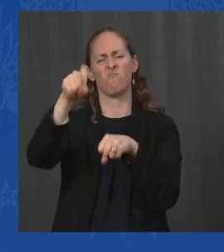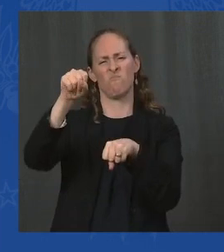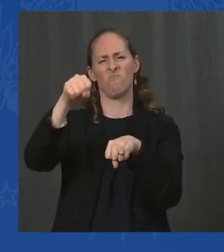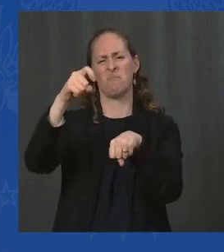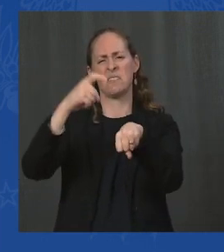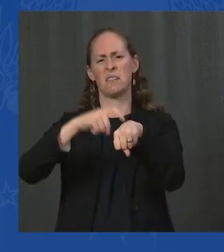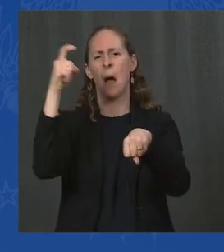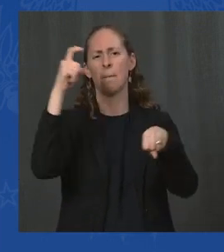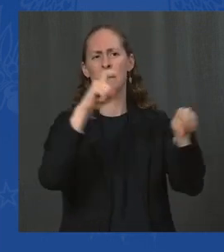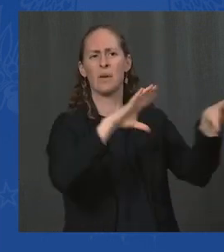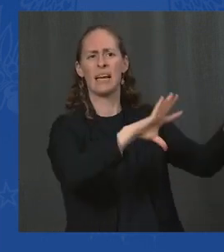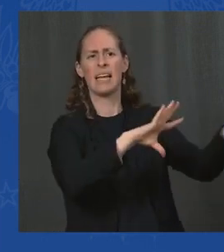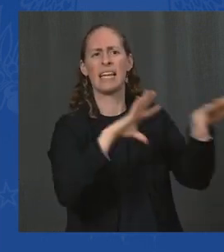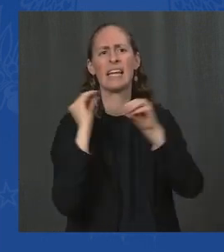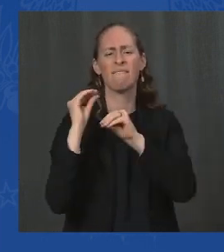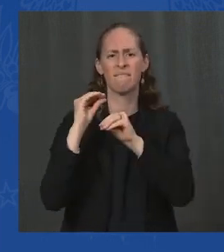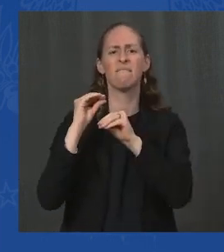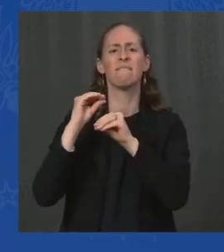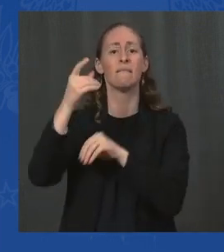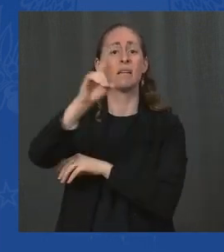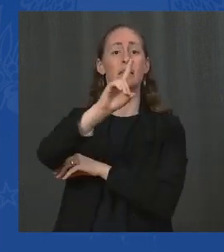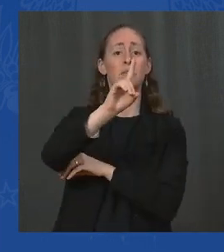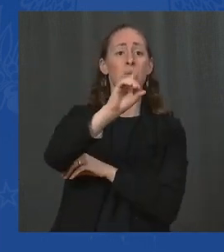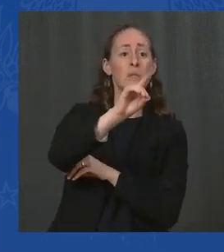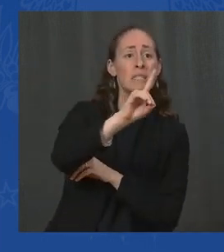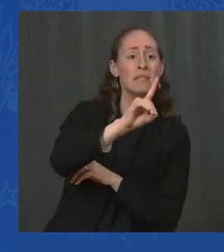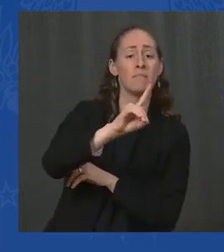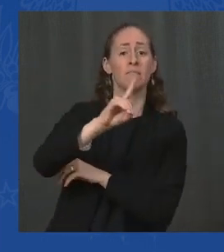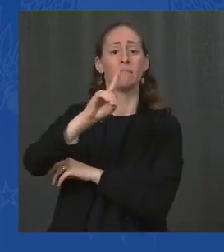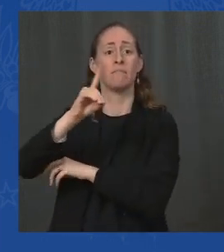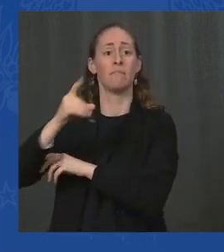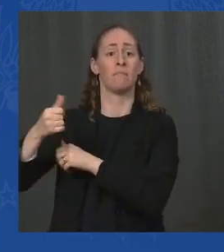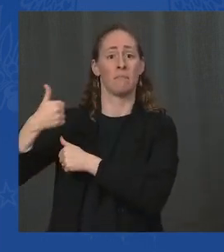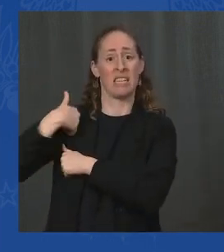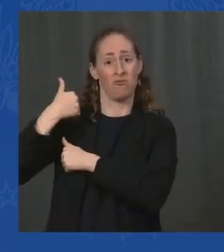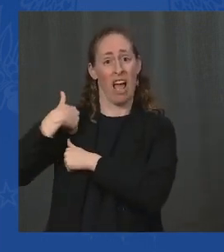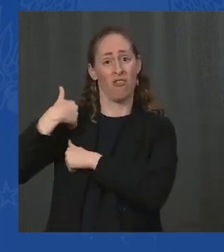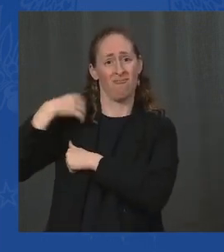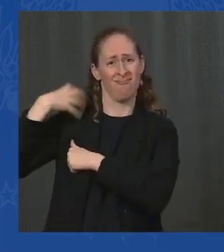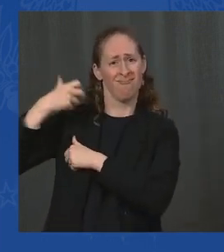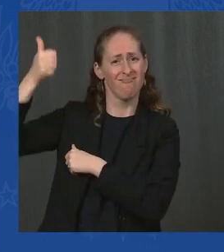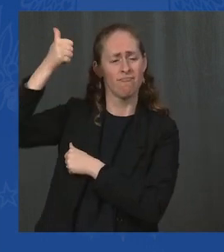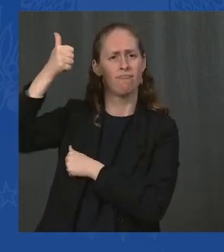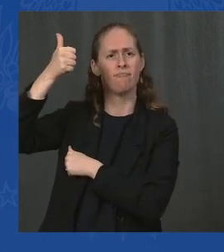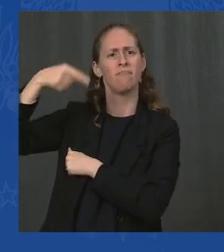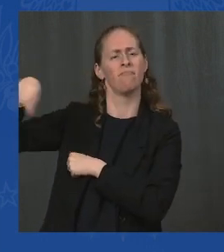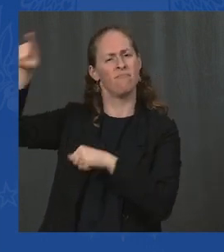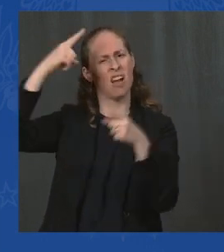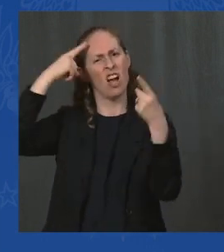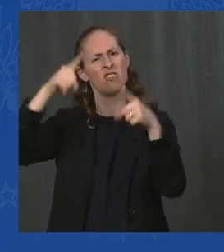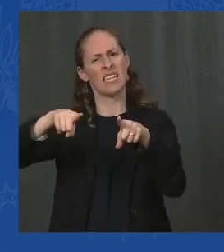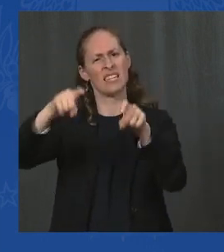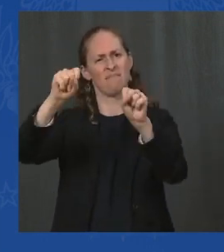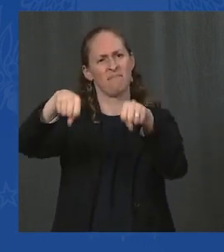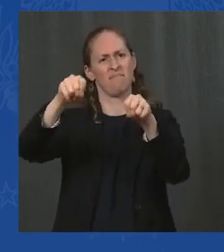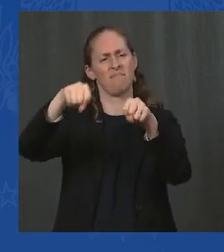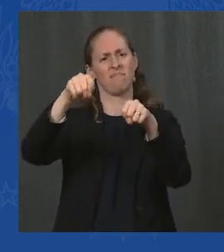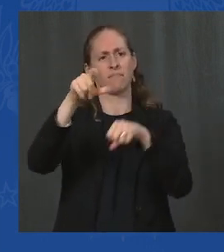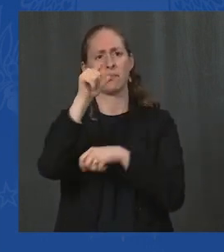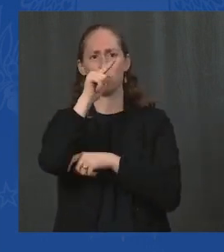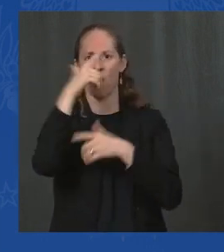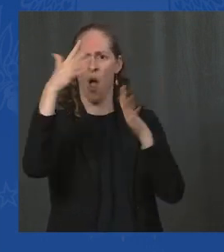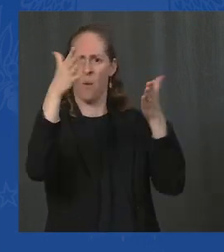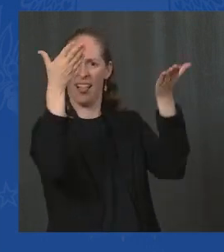of the Joint Chiefs of Staff, and all the service chiefs, and the commanders in the field.